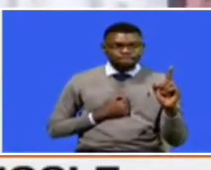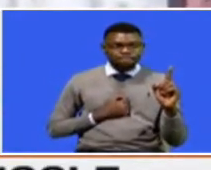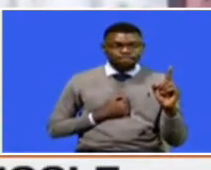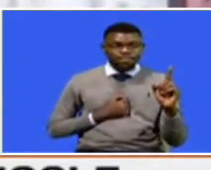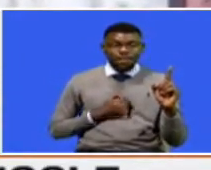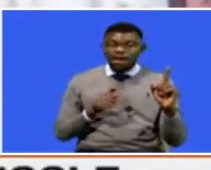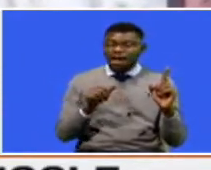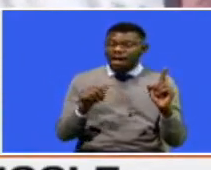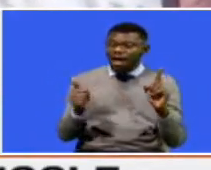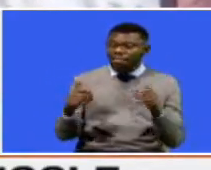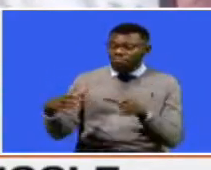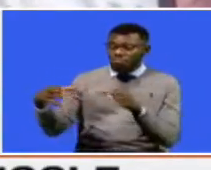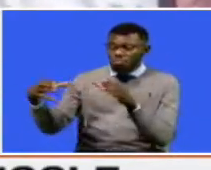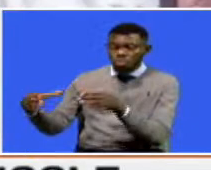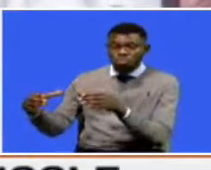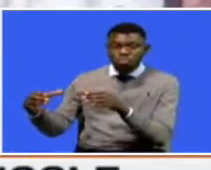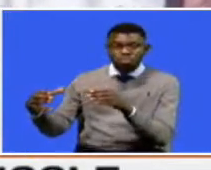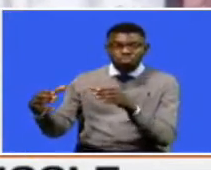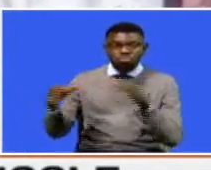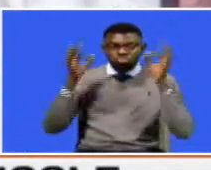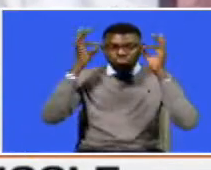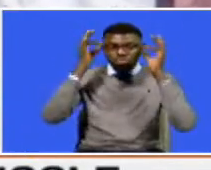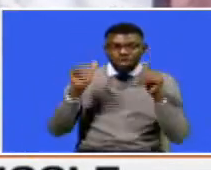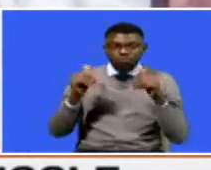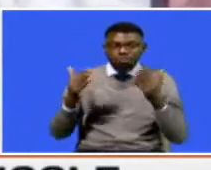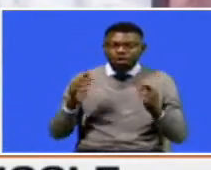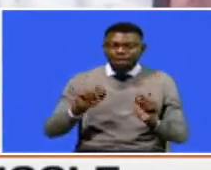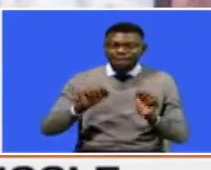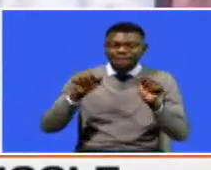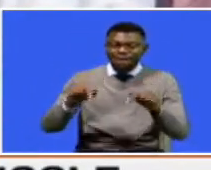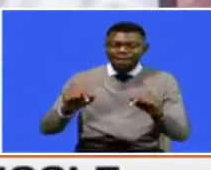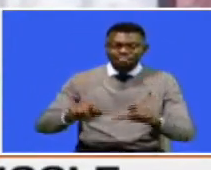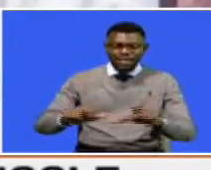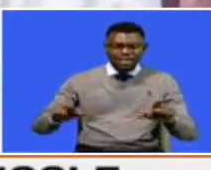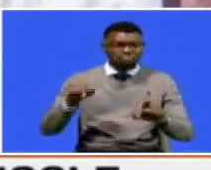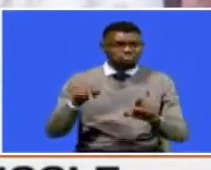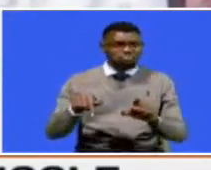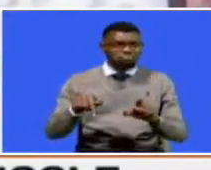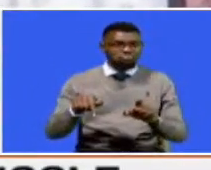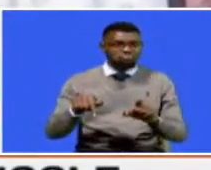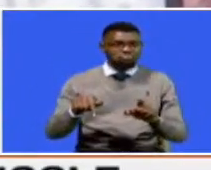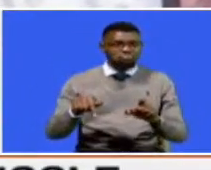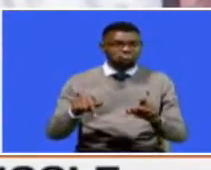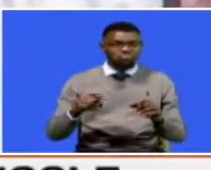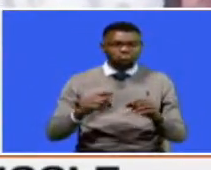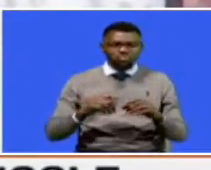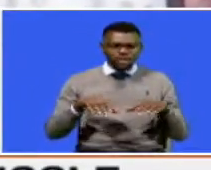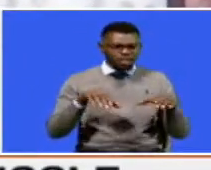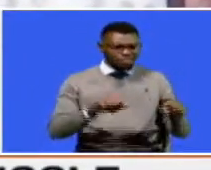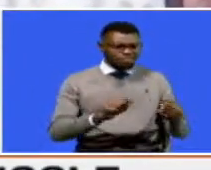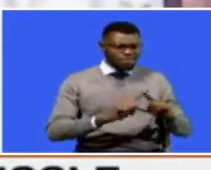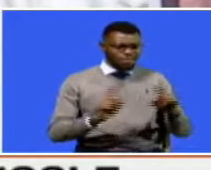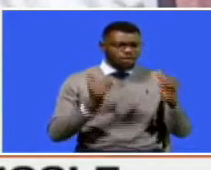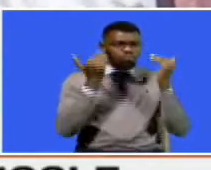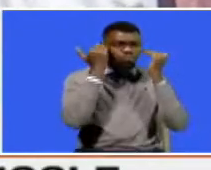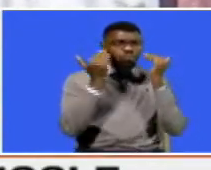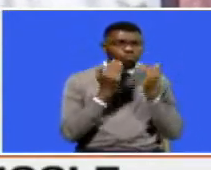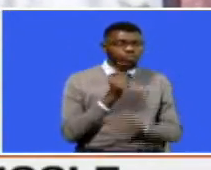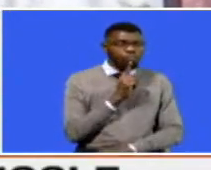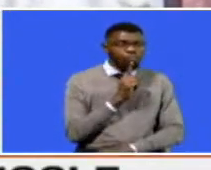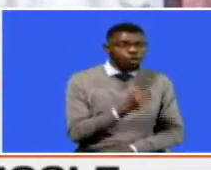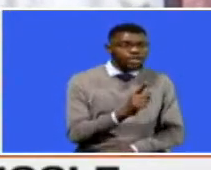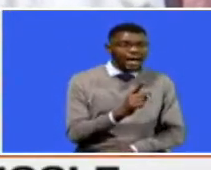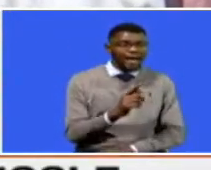the other party have decided to come to the farm and kind of invade the farm without a court order or an eviction